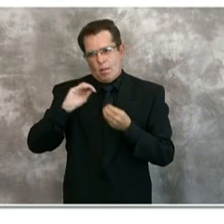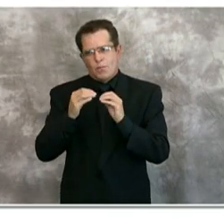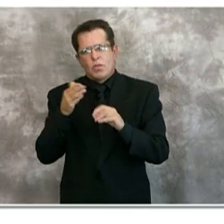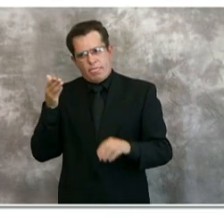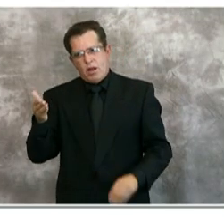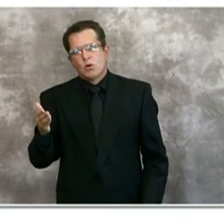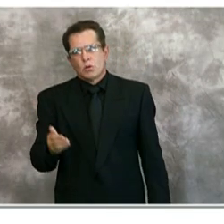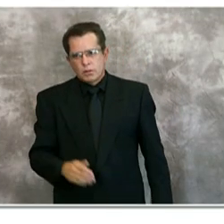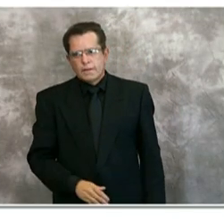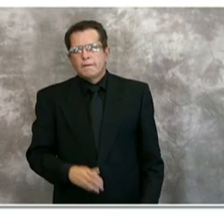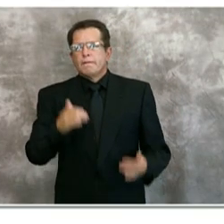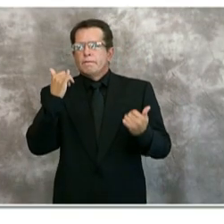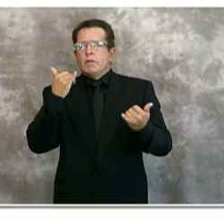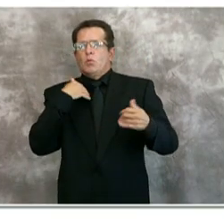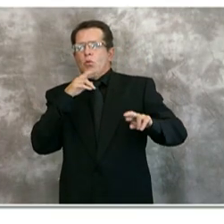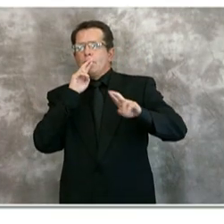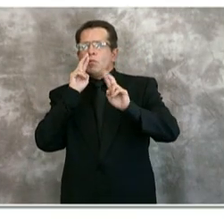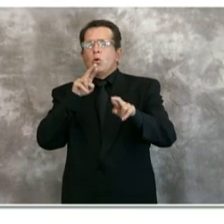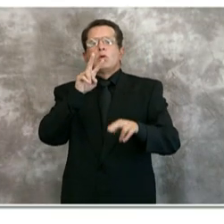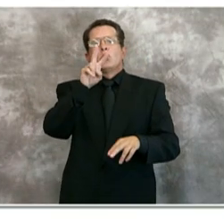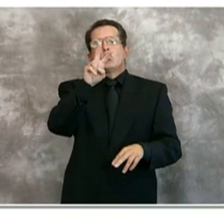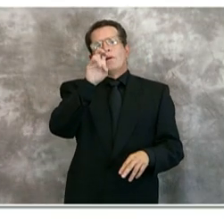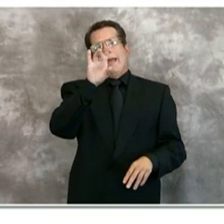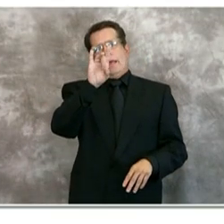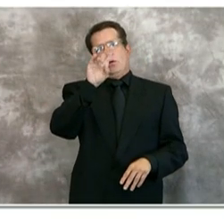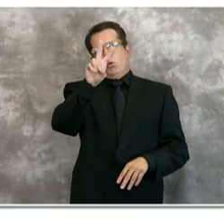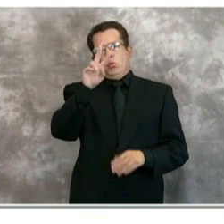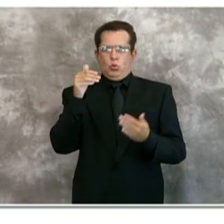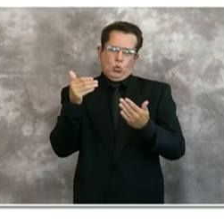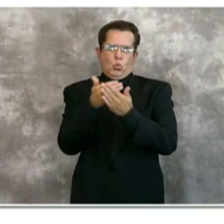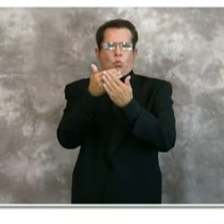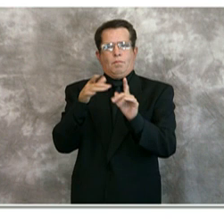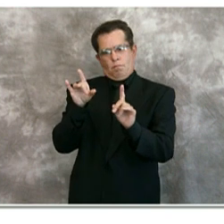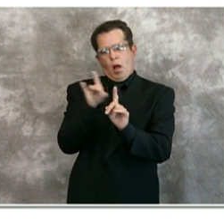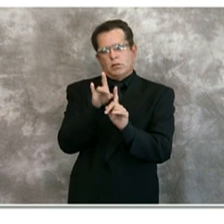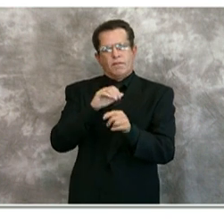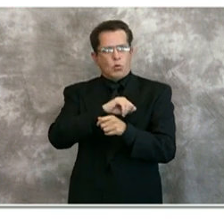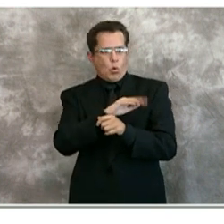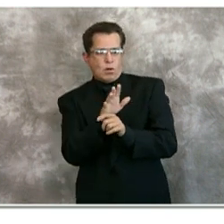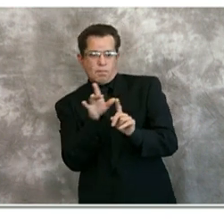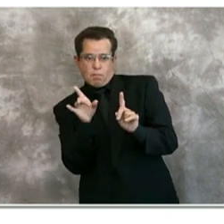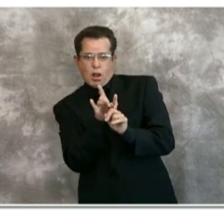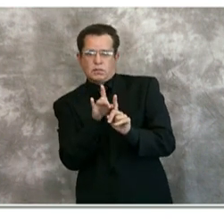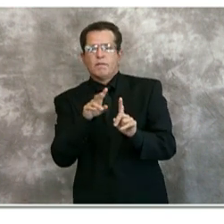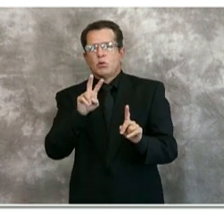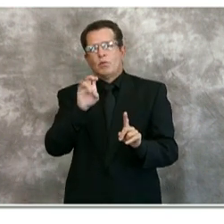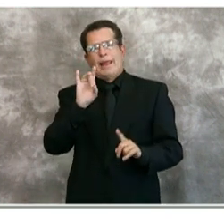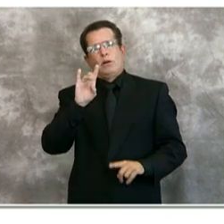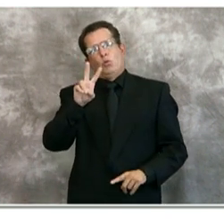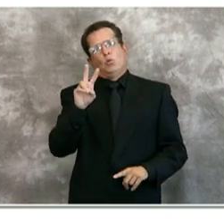cases, we're reporting 282 new positive cases, again, out of